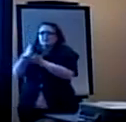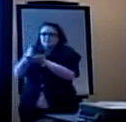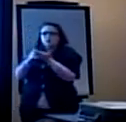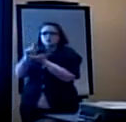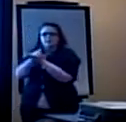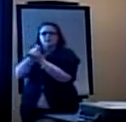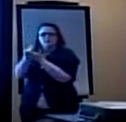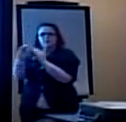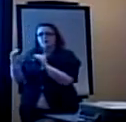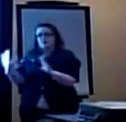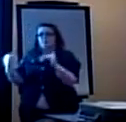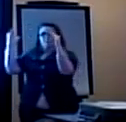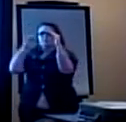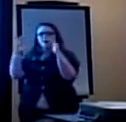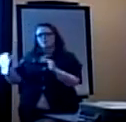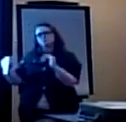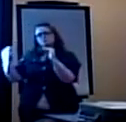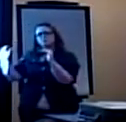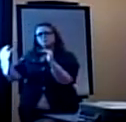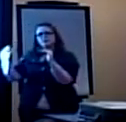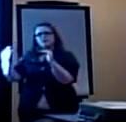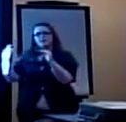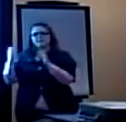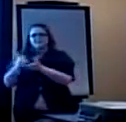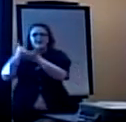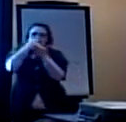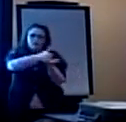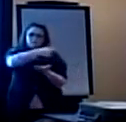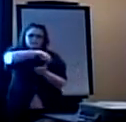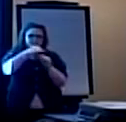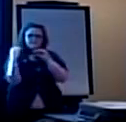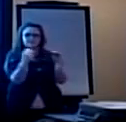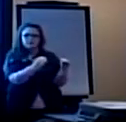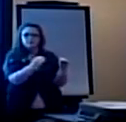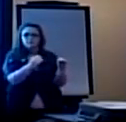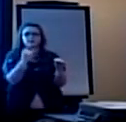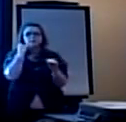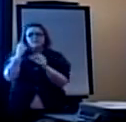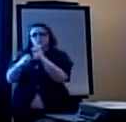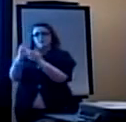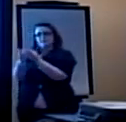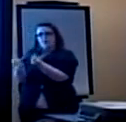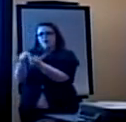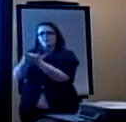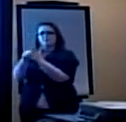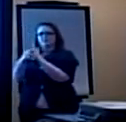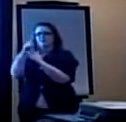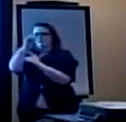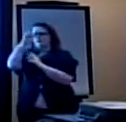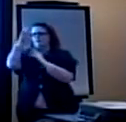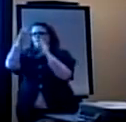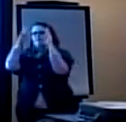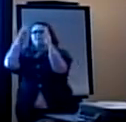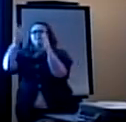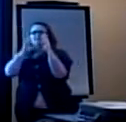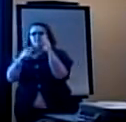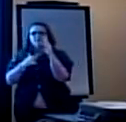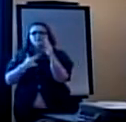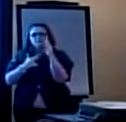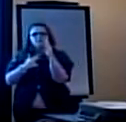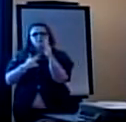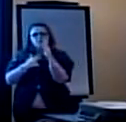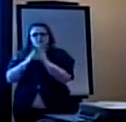what would help someone else. Getting people involved in trying to solve problems often gets the creative juices flowing. And when people are creative, that's when they get